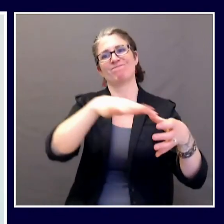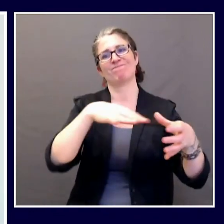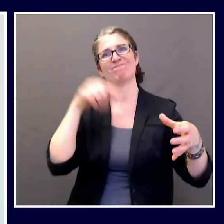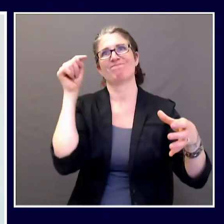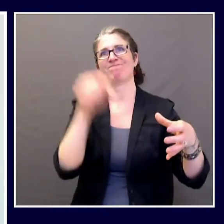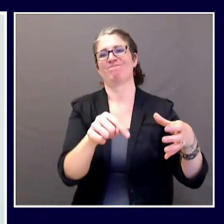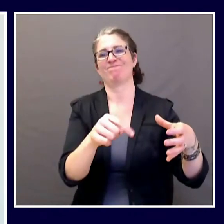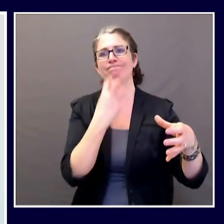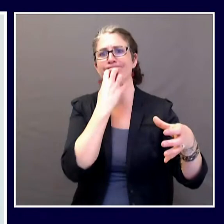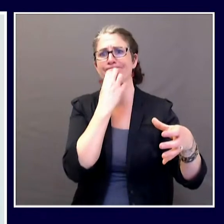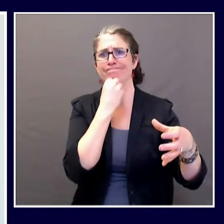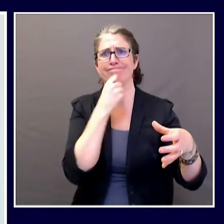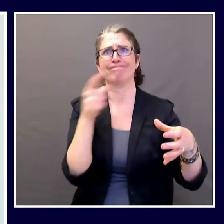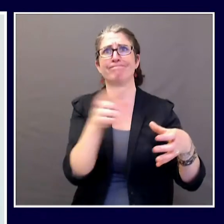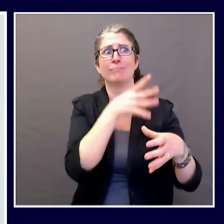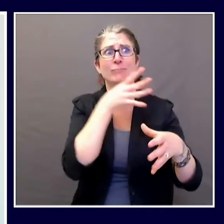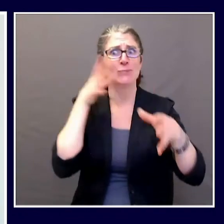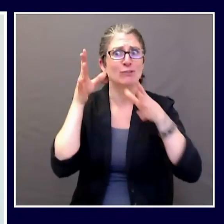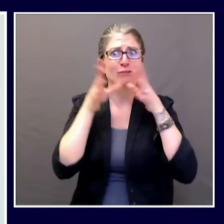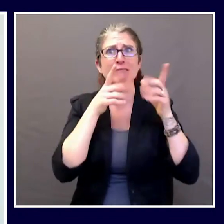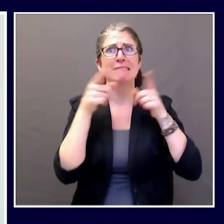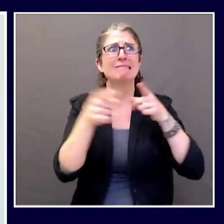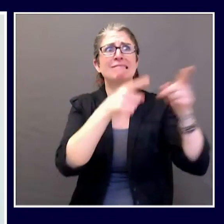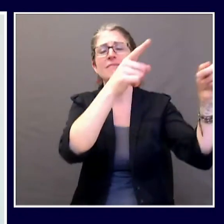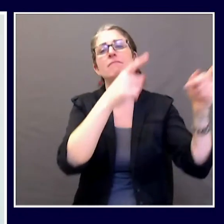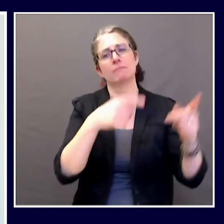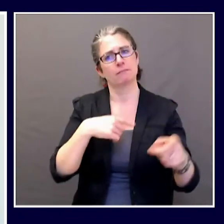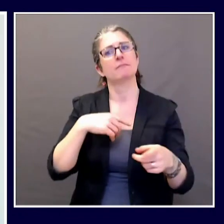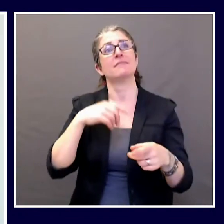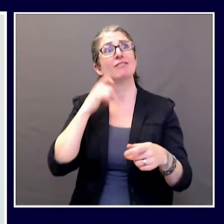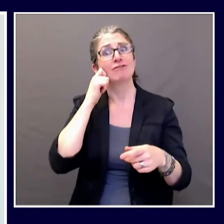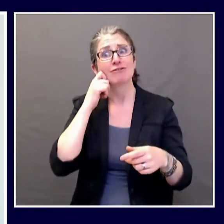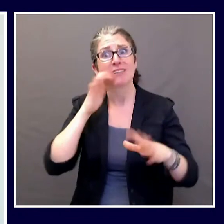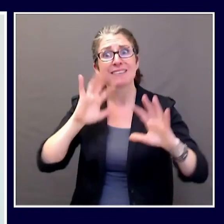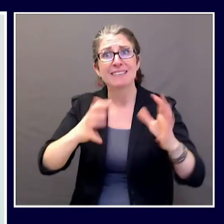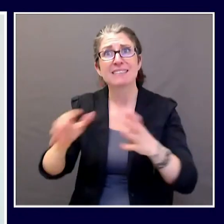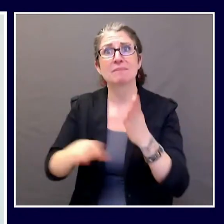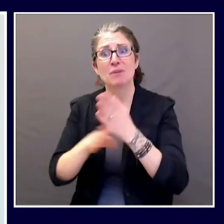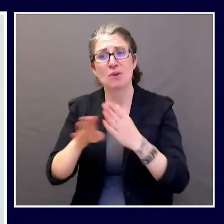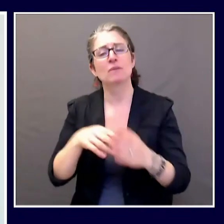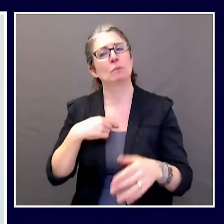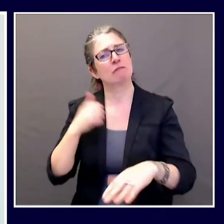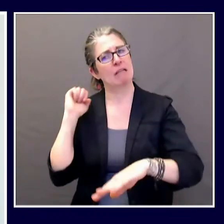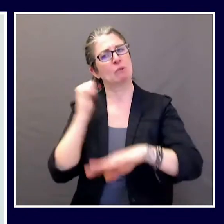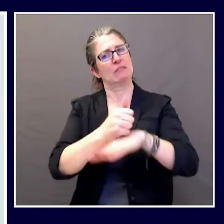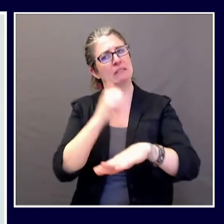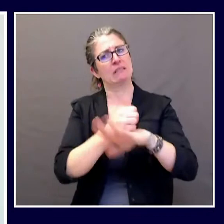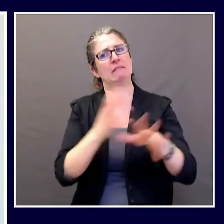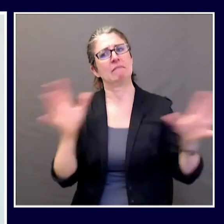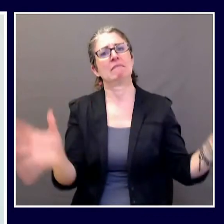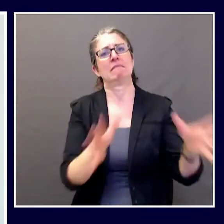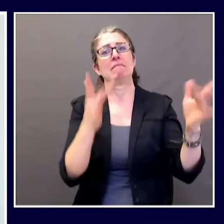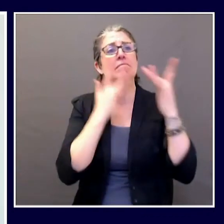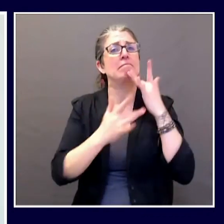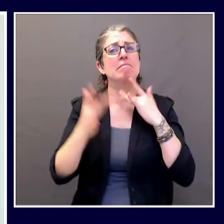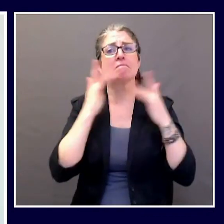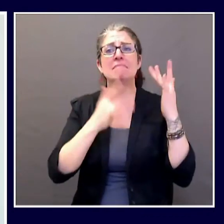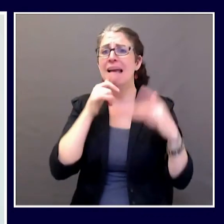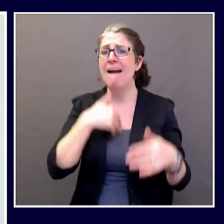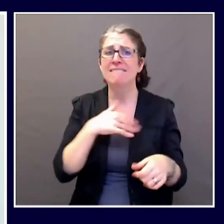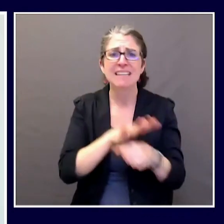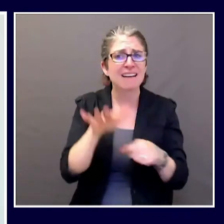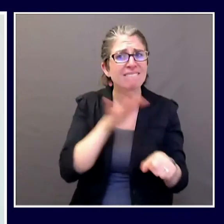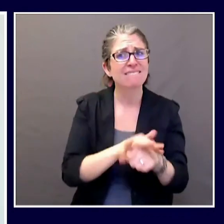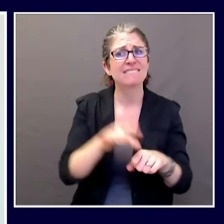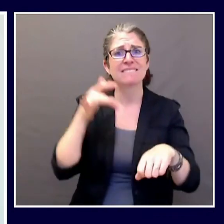there are by design in underserved communities, and we think that that's a tactic that will hopefully help address some of our